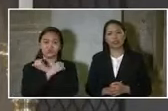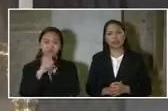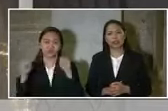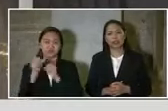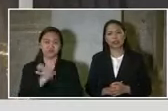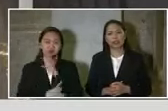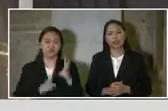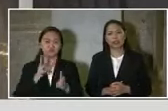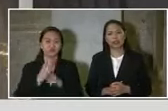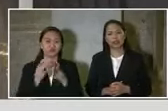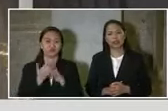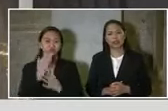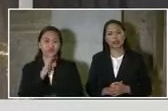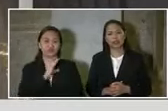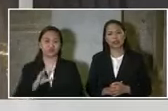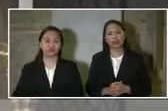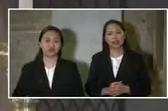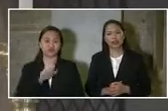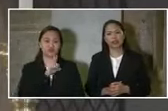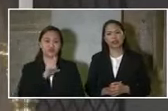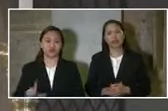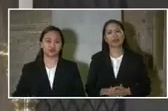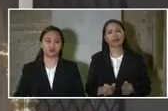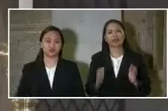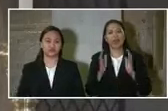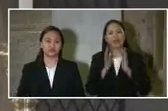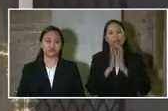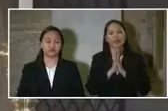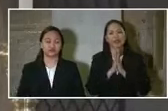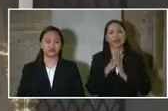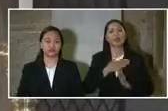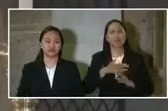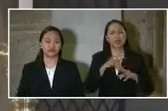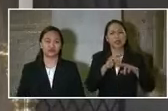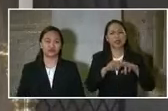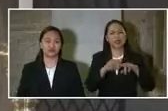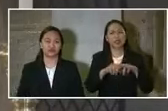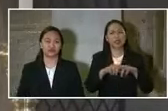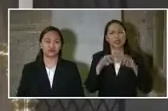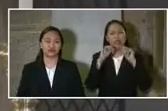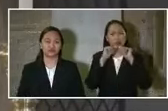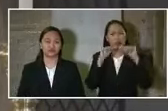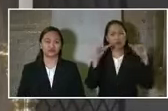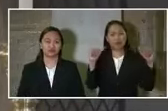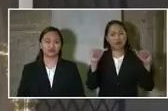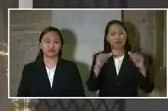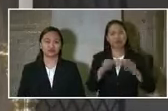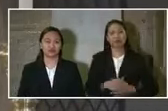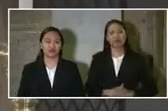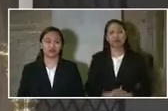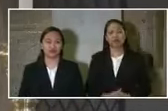Christ our Lord. Amen. Please be seated for a few announcements.